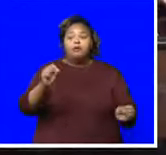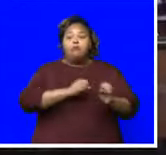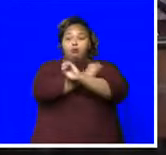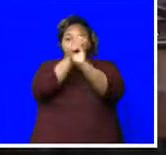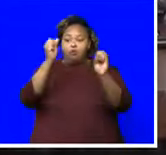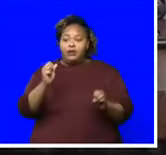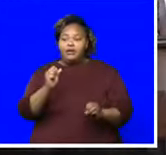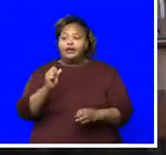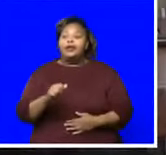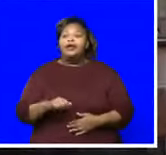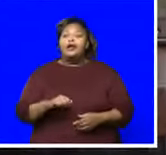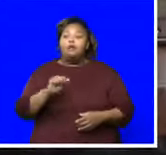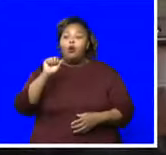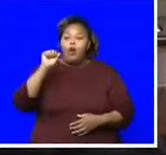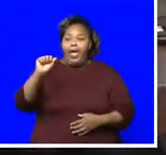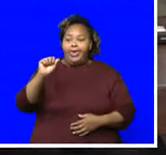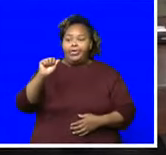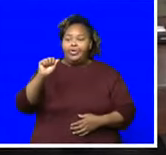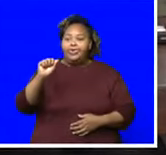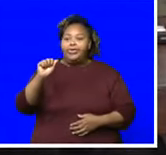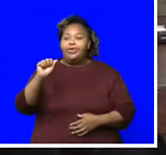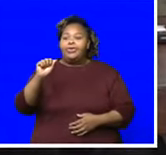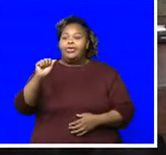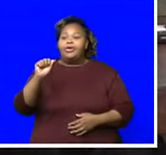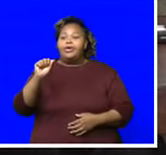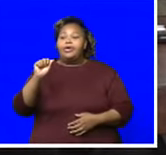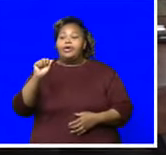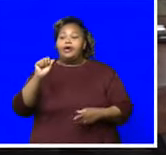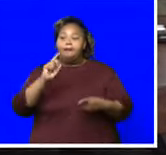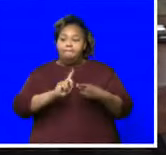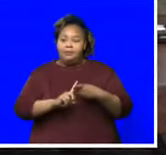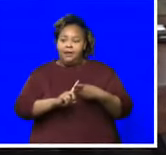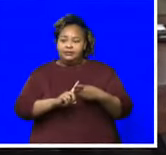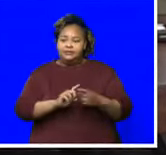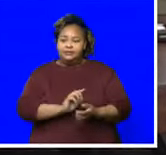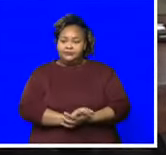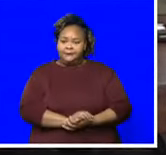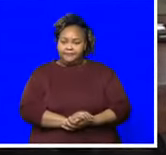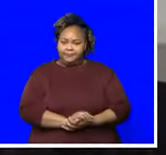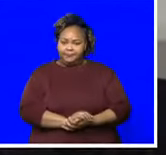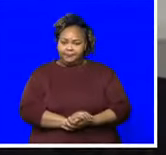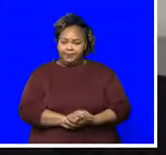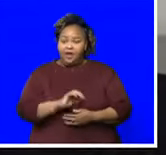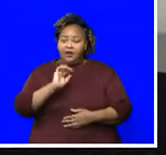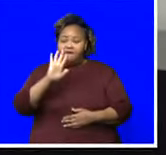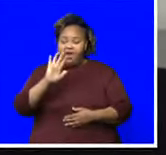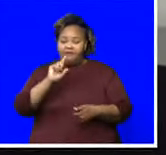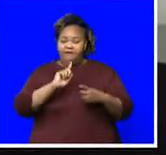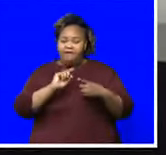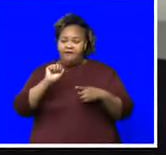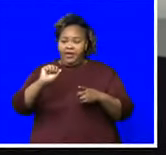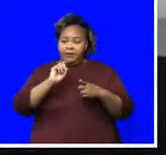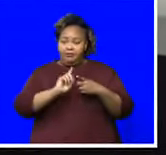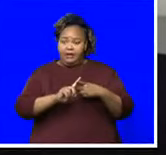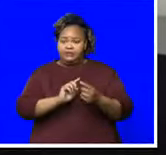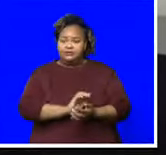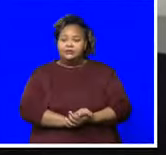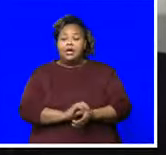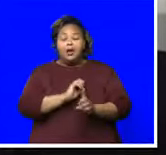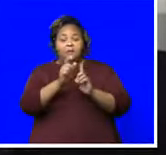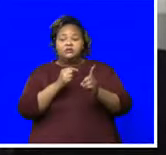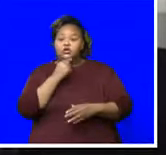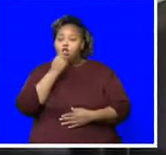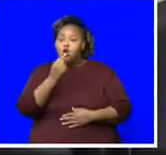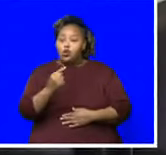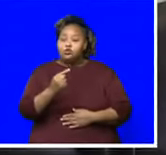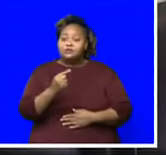21. Indvuna iphindze yethula lihlolo lwangaphandle letemakhono lapho ivete khona ukuthi labo labathole titifiketi nabo